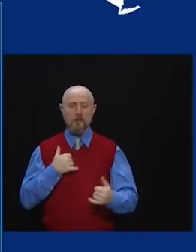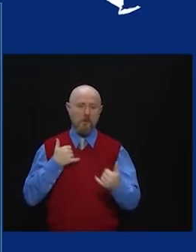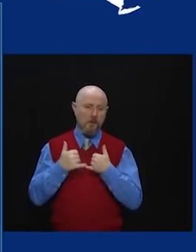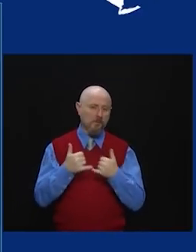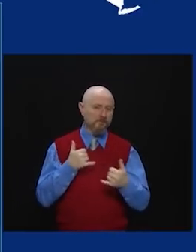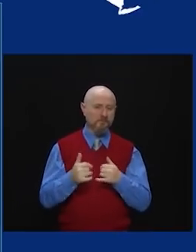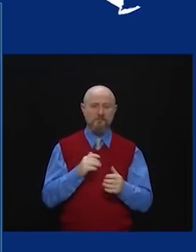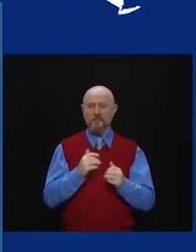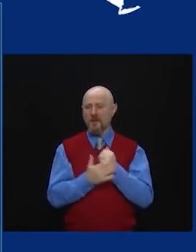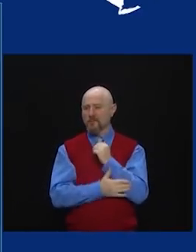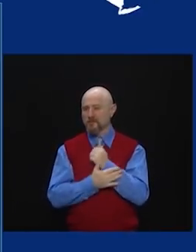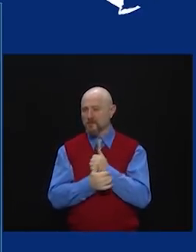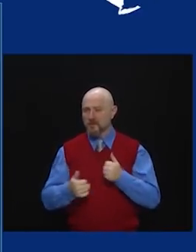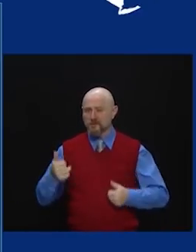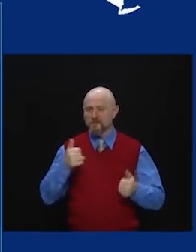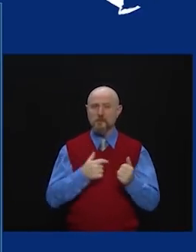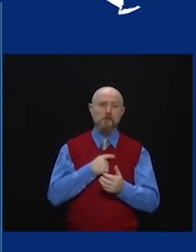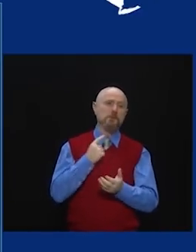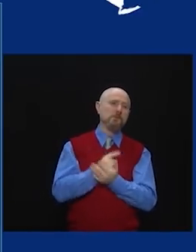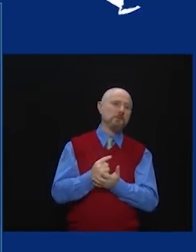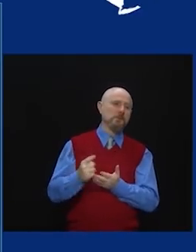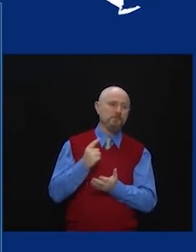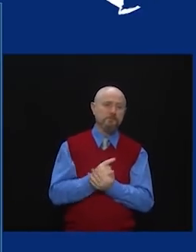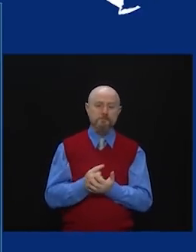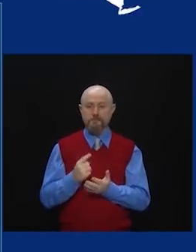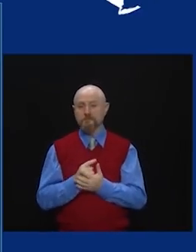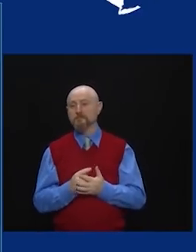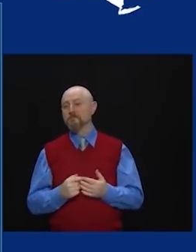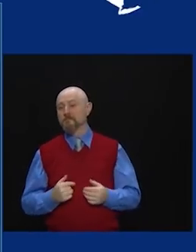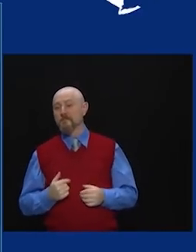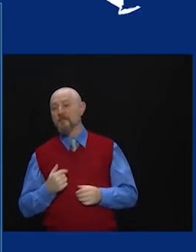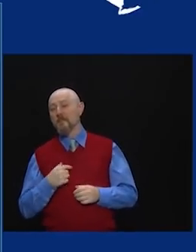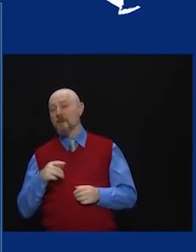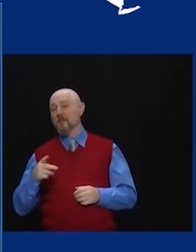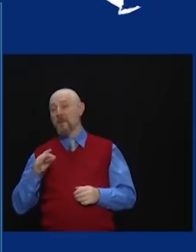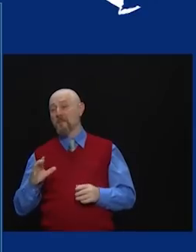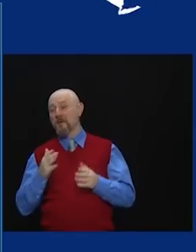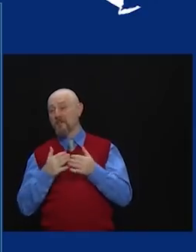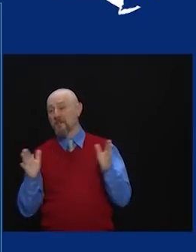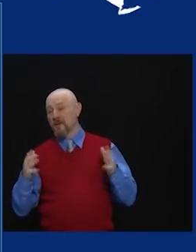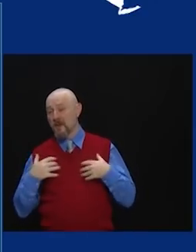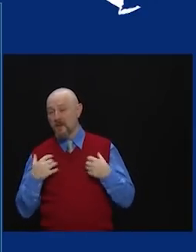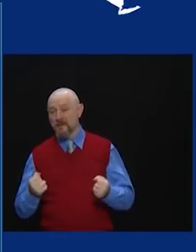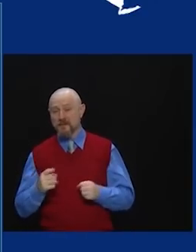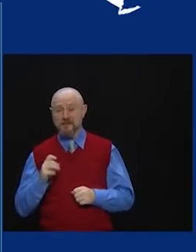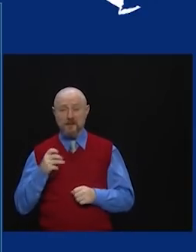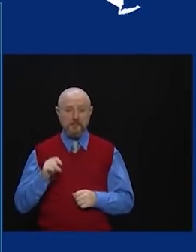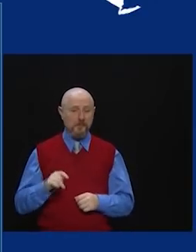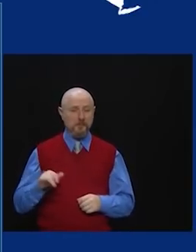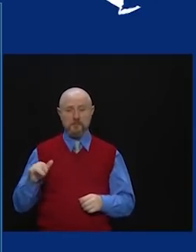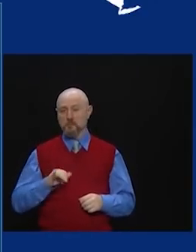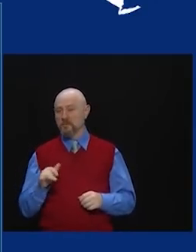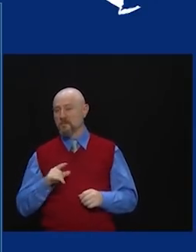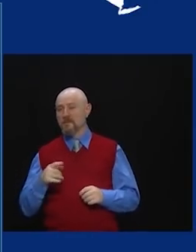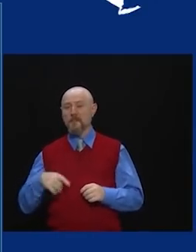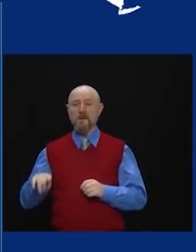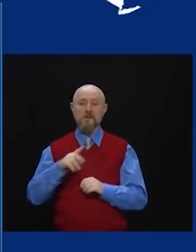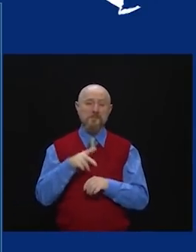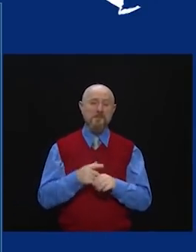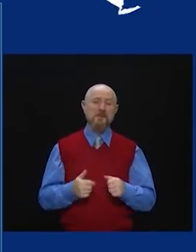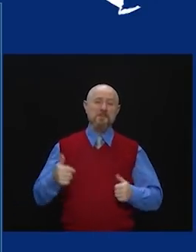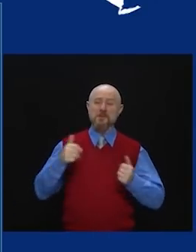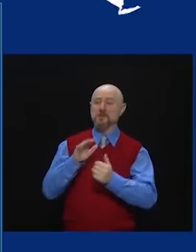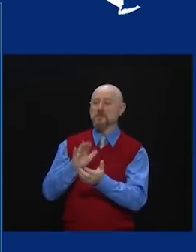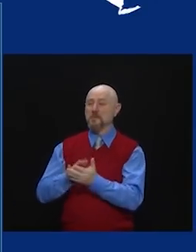us every single week, as well as the public health departments and so many others, principals, school superintendents. So